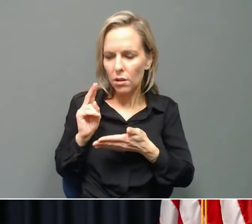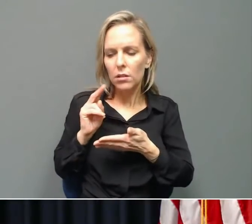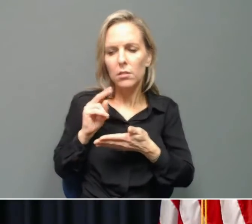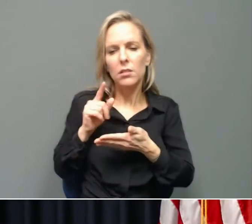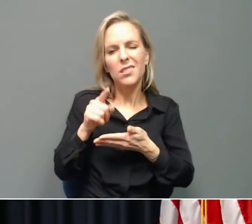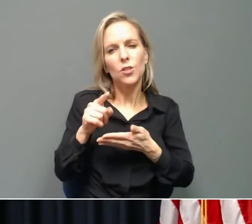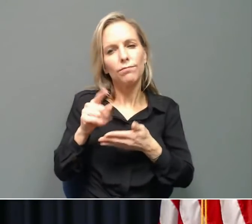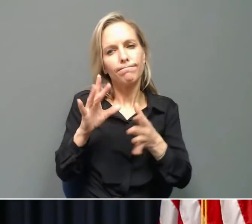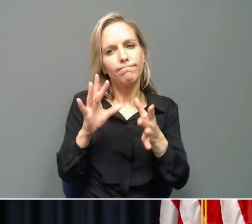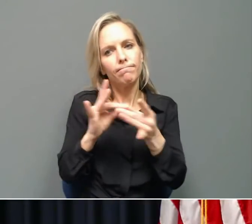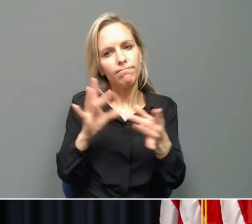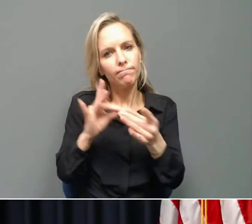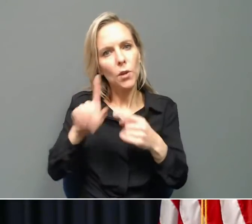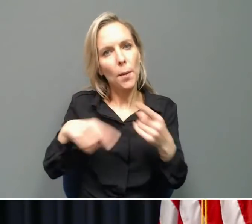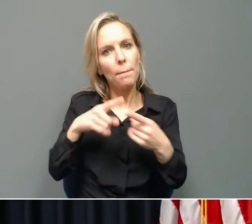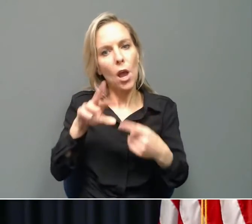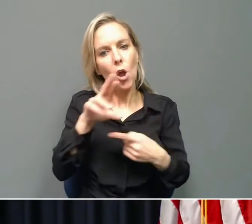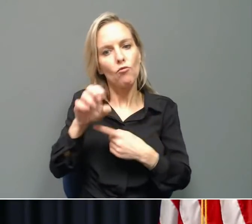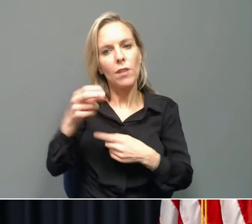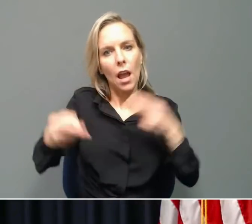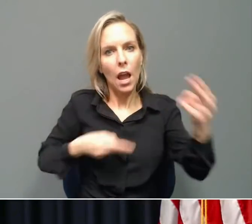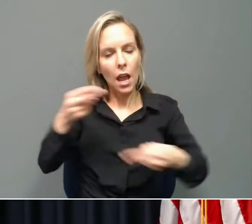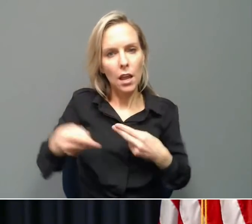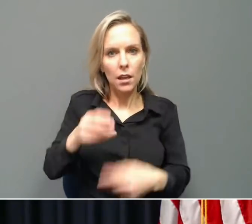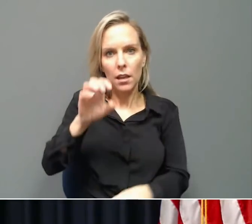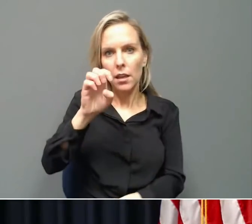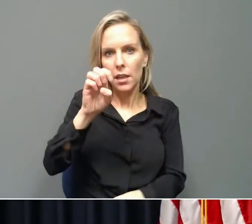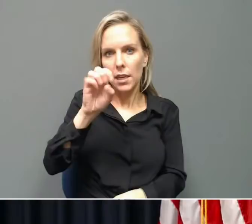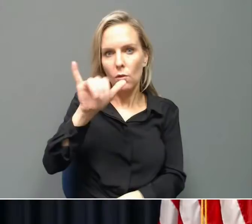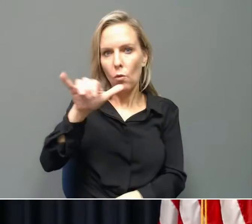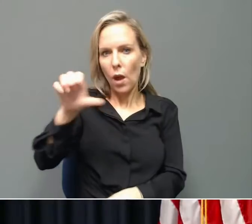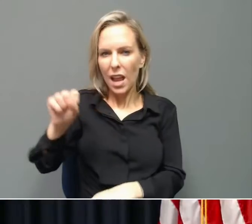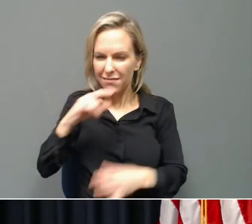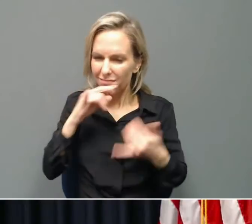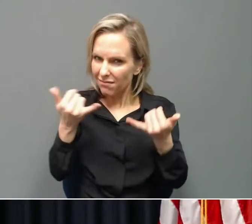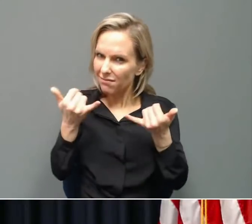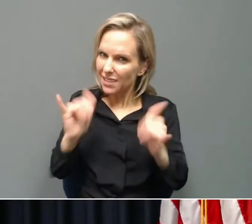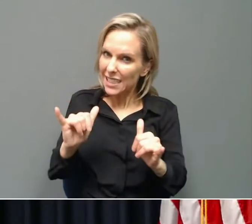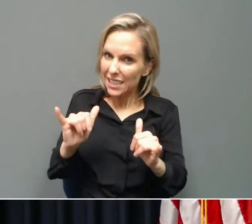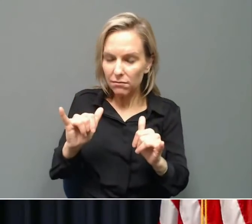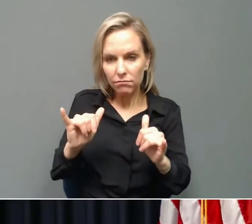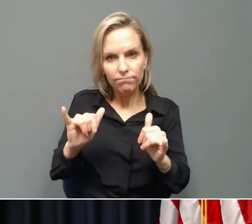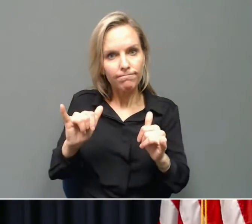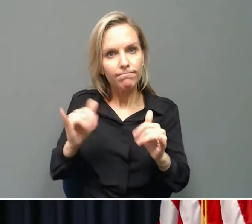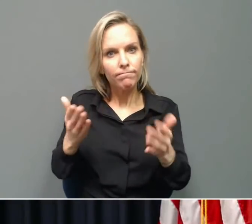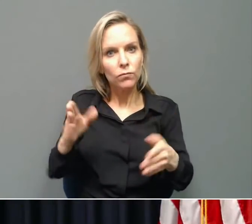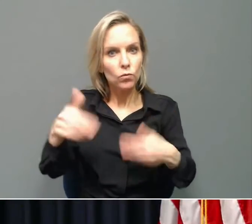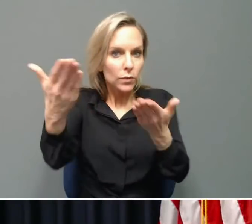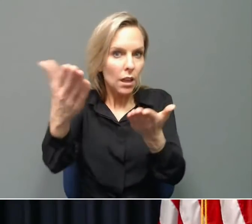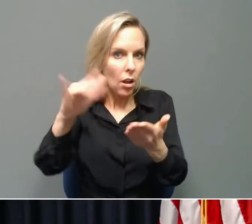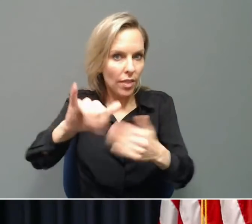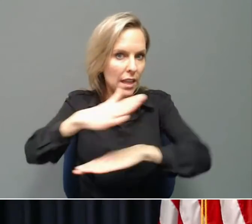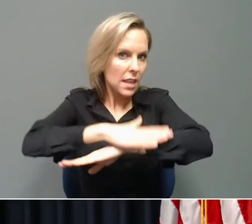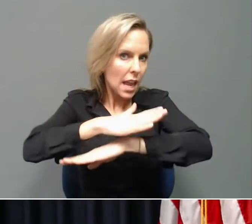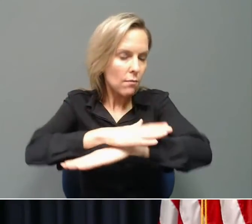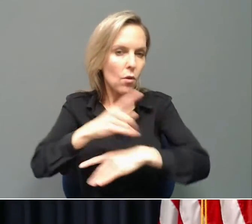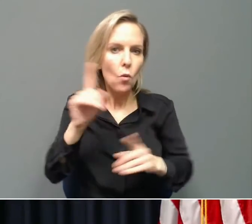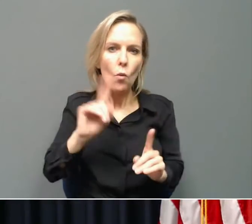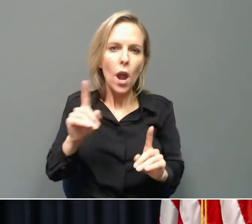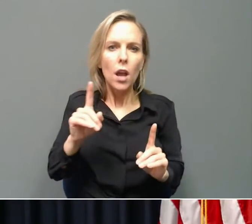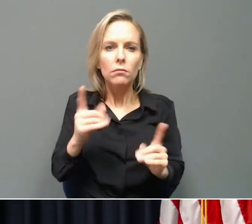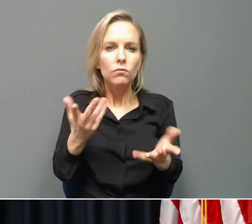about rehiring EY. Is that still kind of on the table? Just wanted to know where we were at with that.